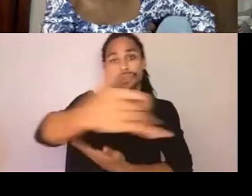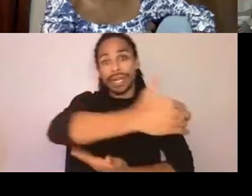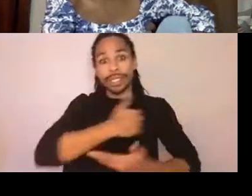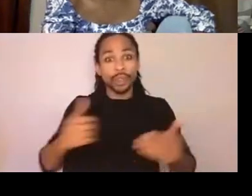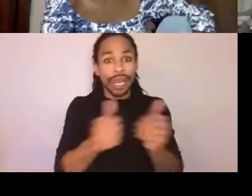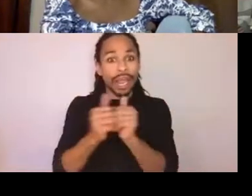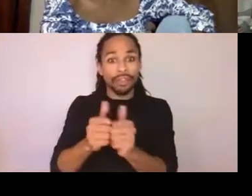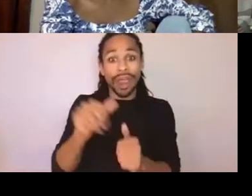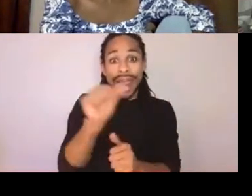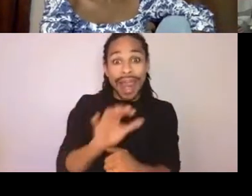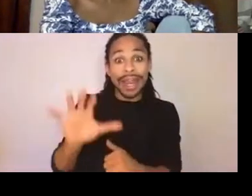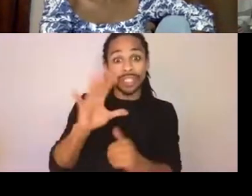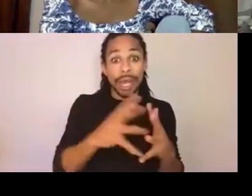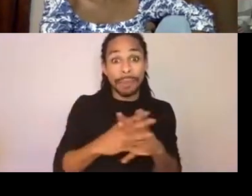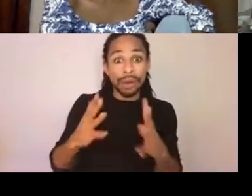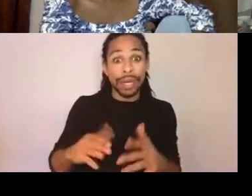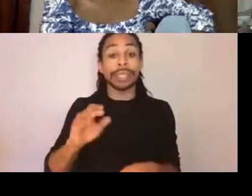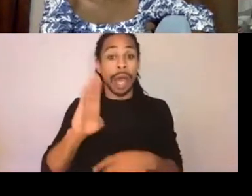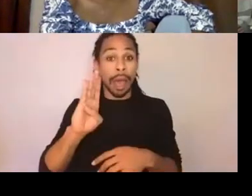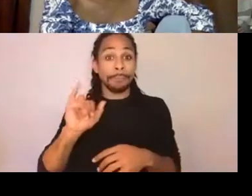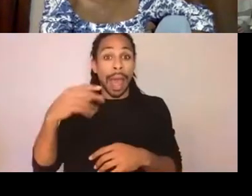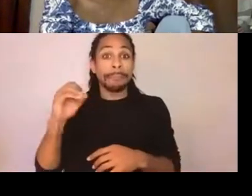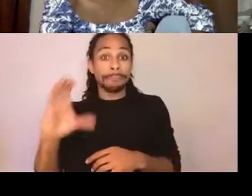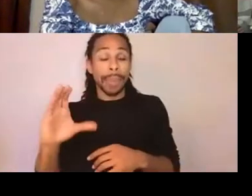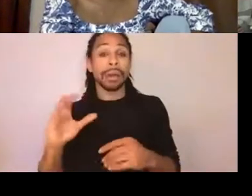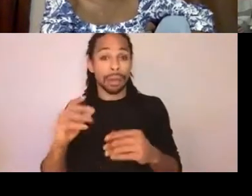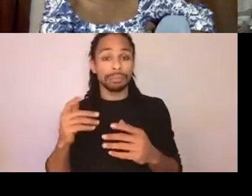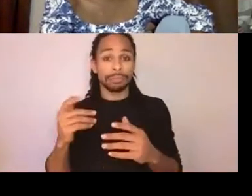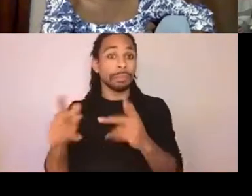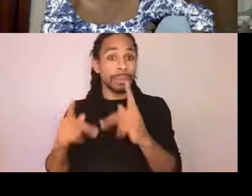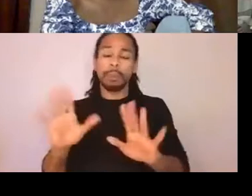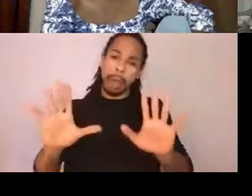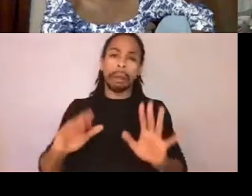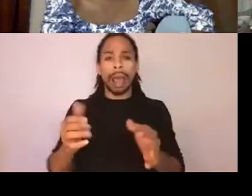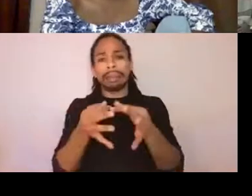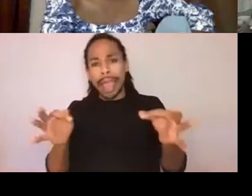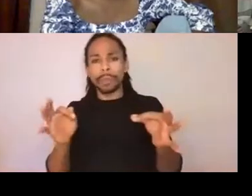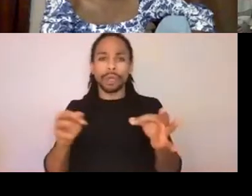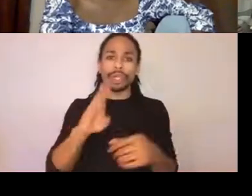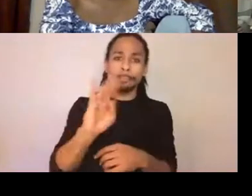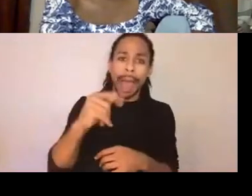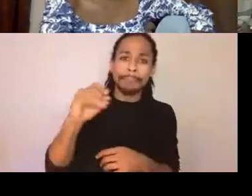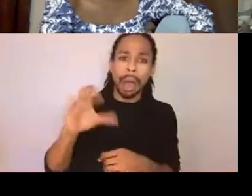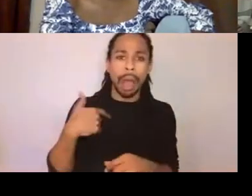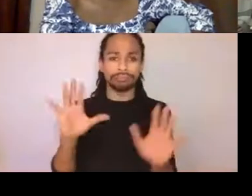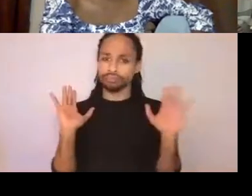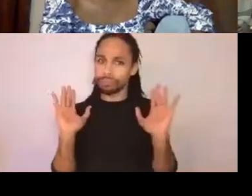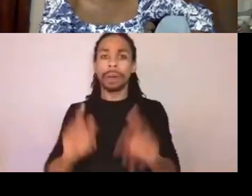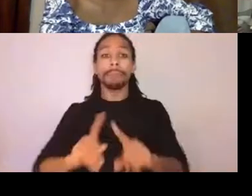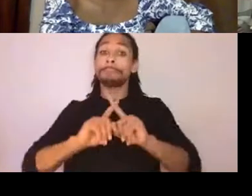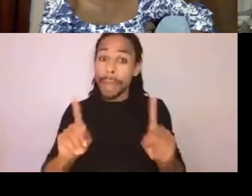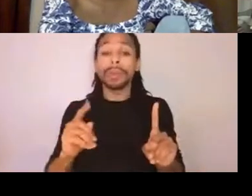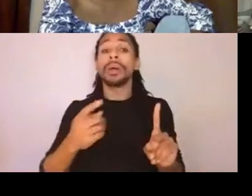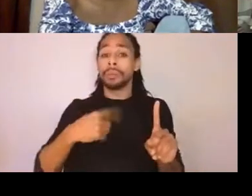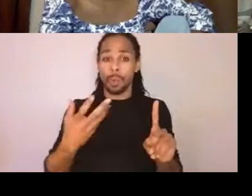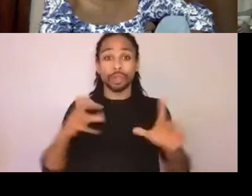artists. I don't even want to get into the term BIPOC. I'm not going to get into the language right now. So we wanted to bring together